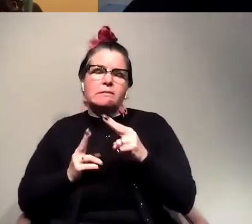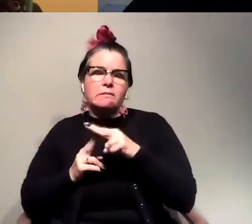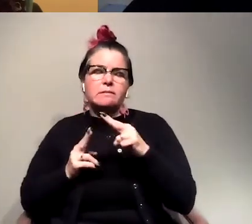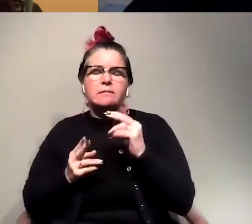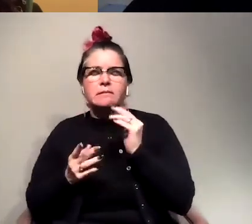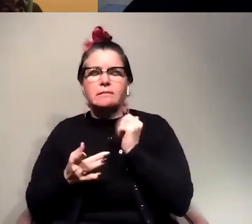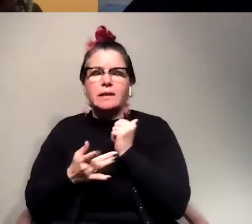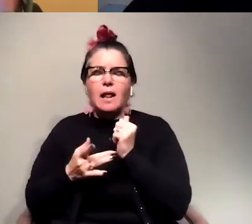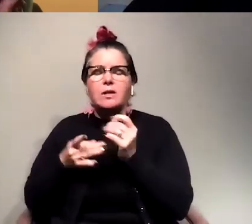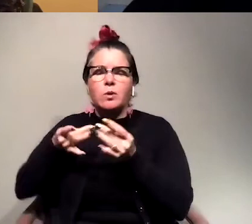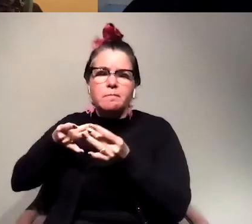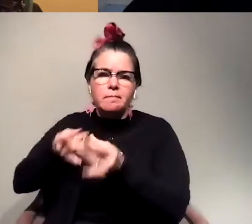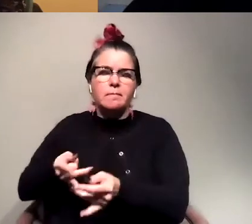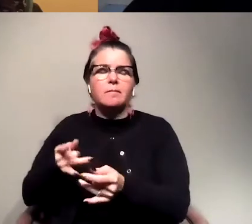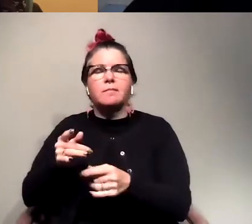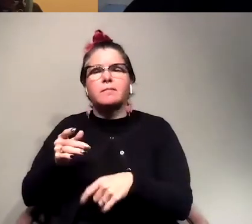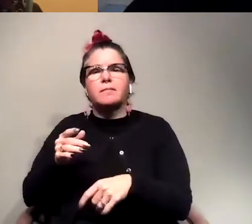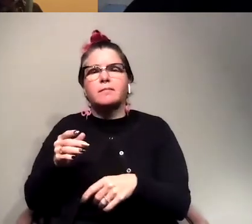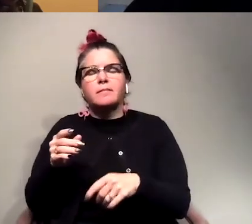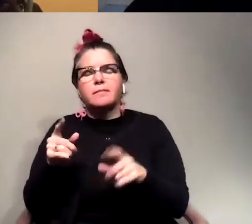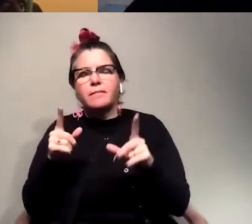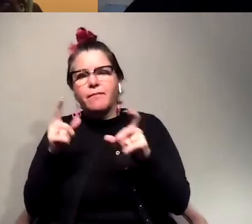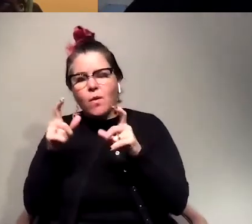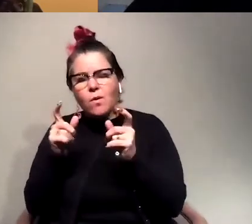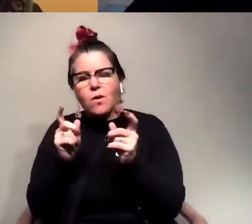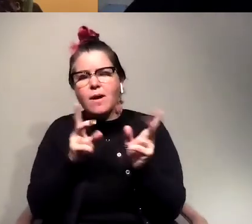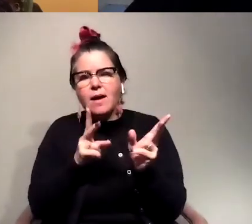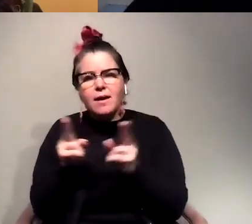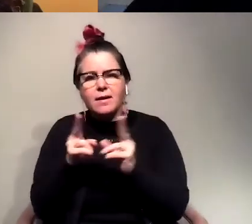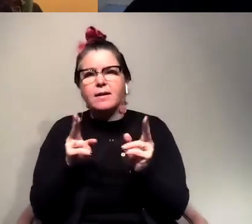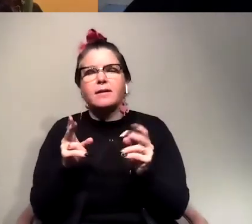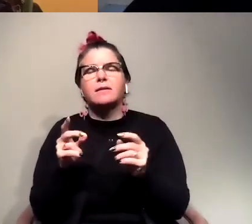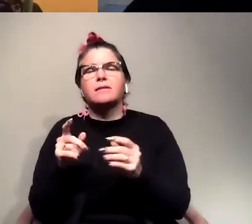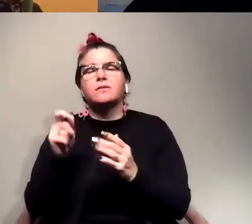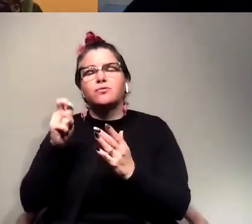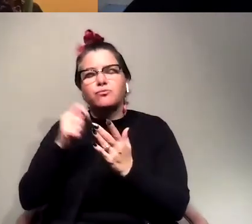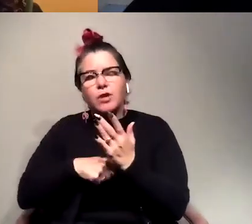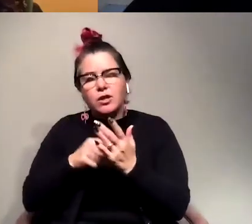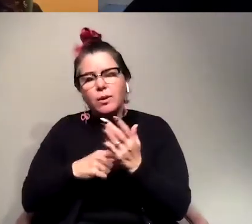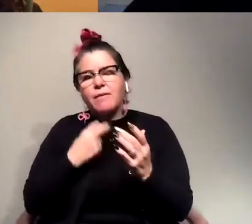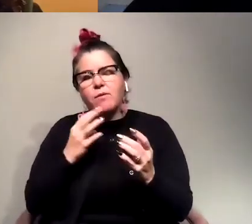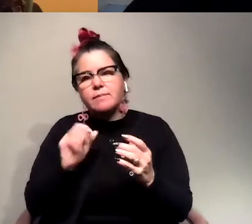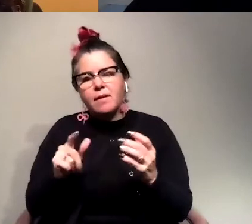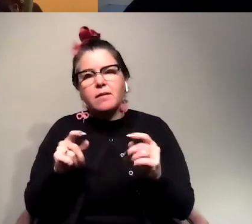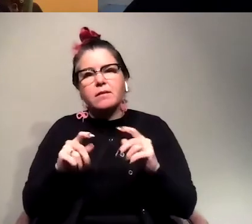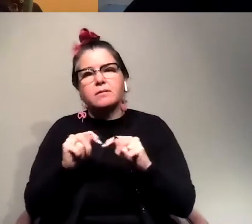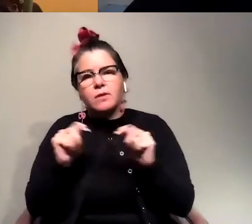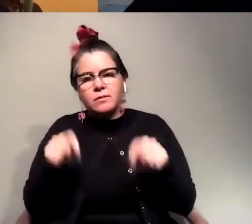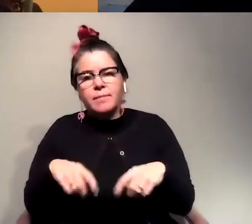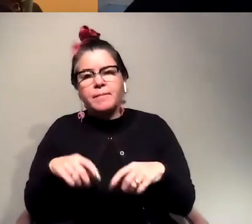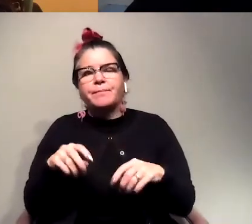seamless sort of on the fly photo editing, transcribing voicemails, transcribing